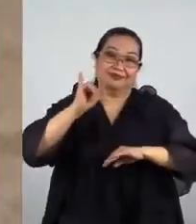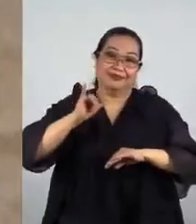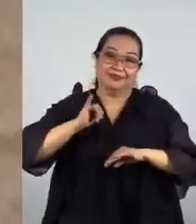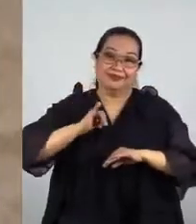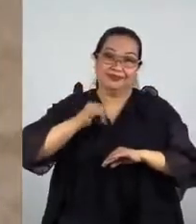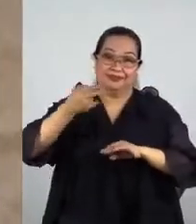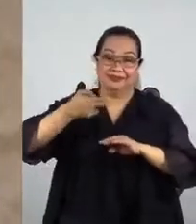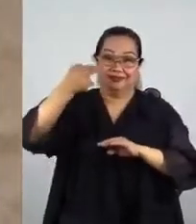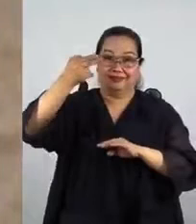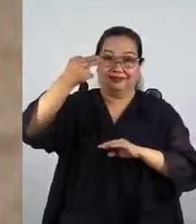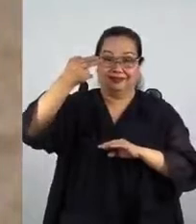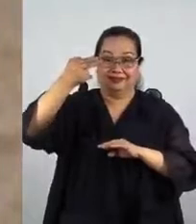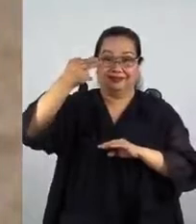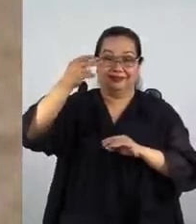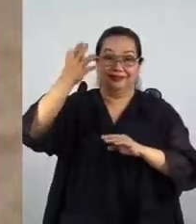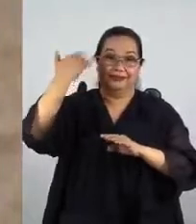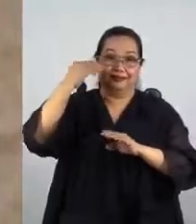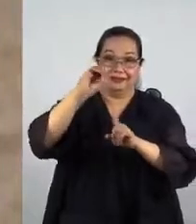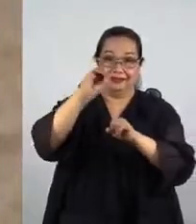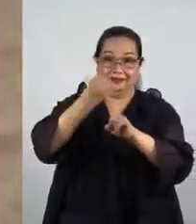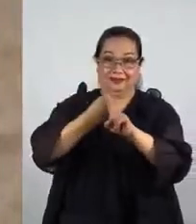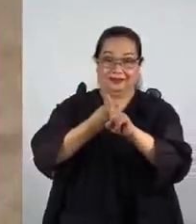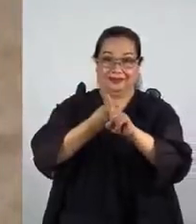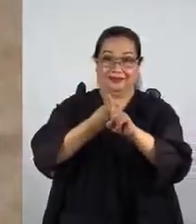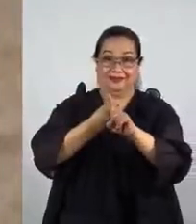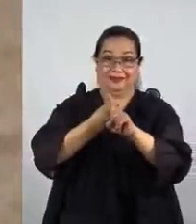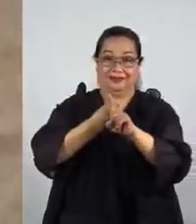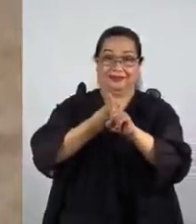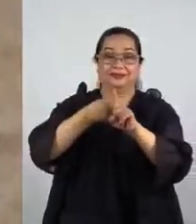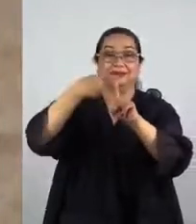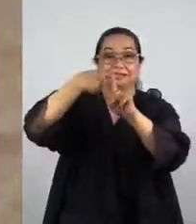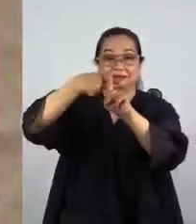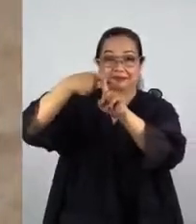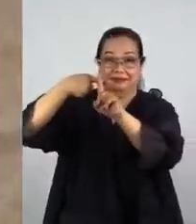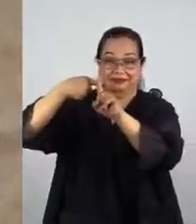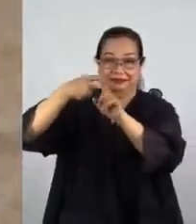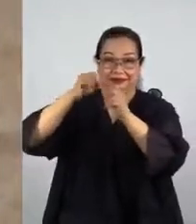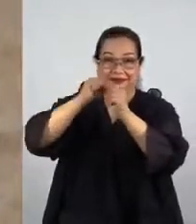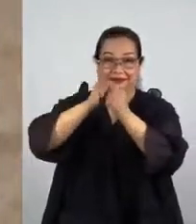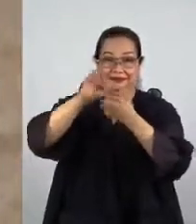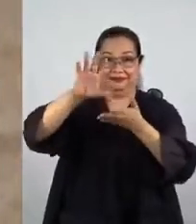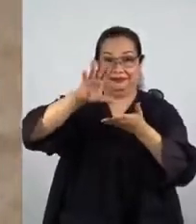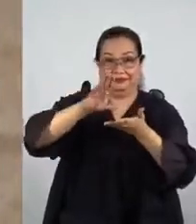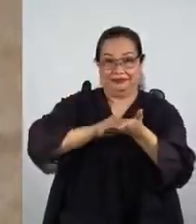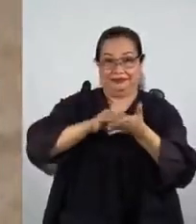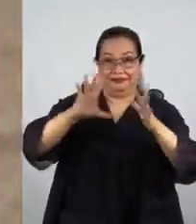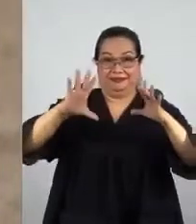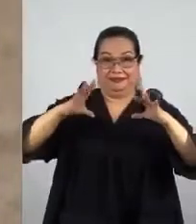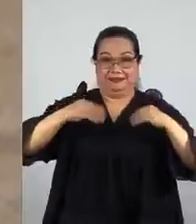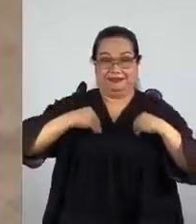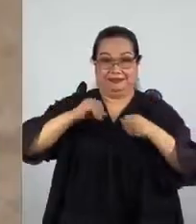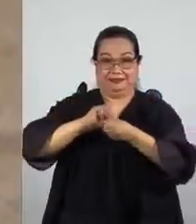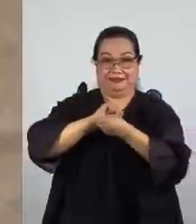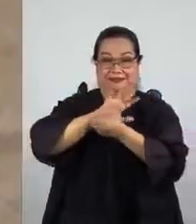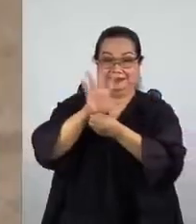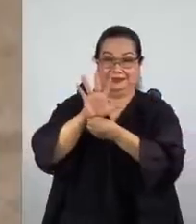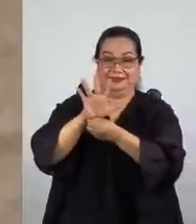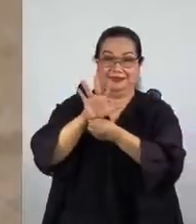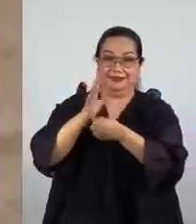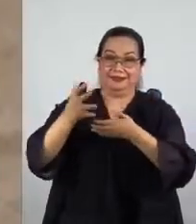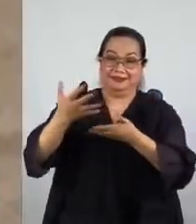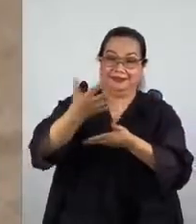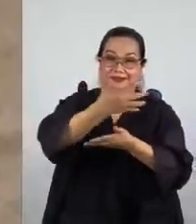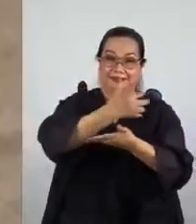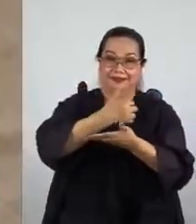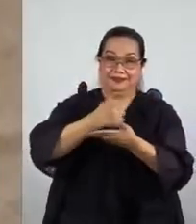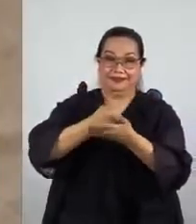its highest since October, I think. Our circumstances have been faith-stretching. We have collectively